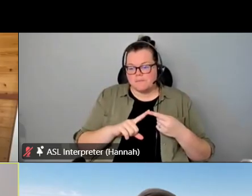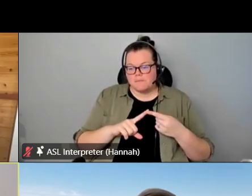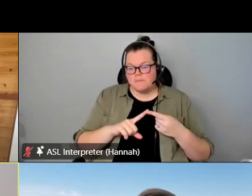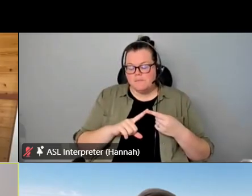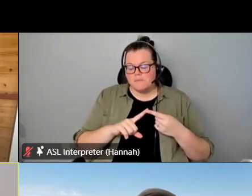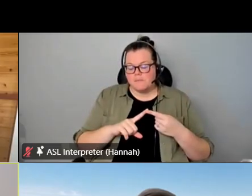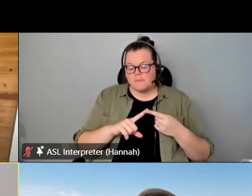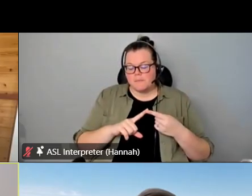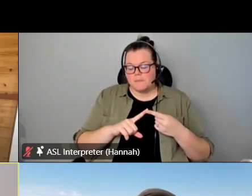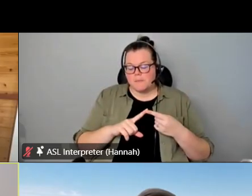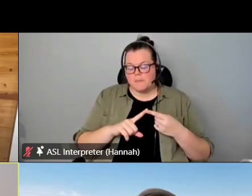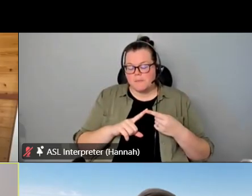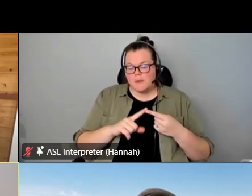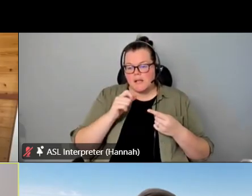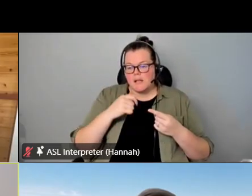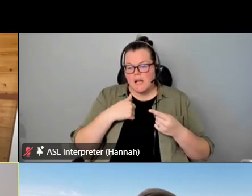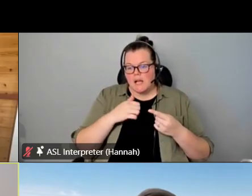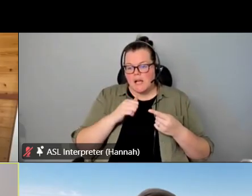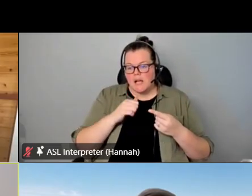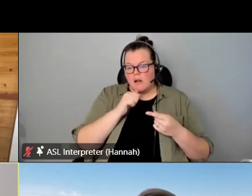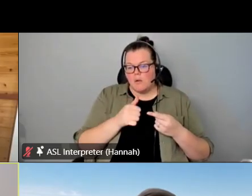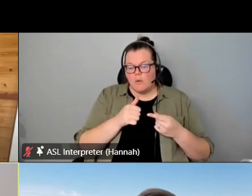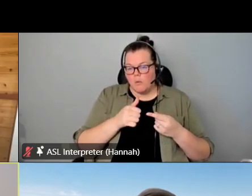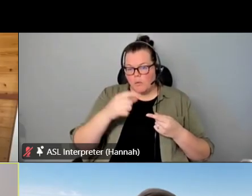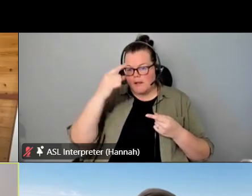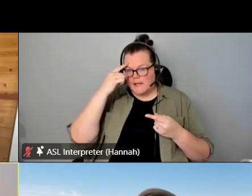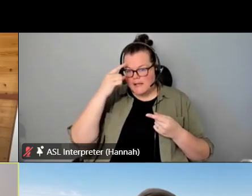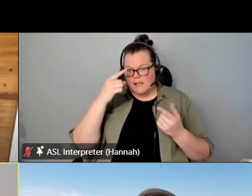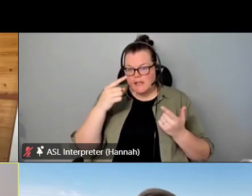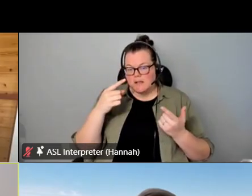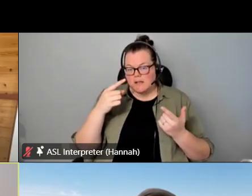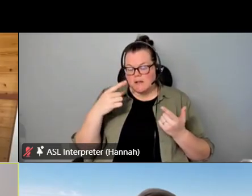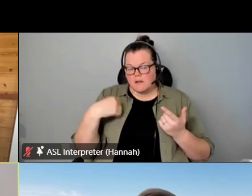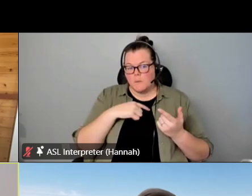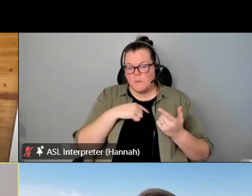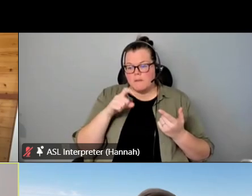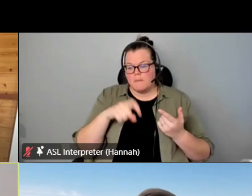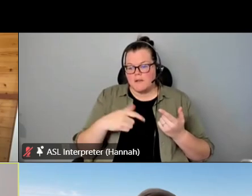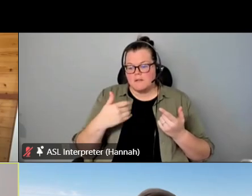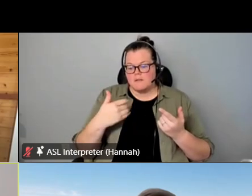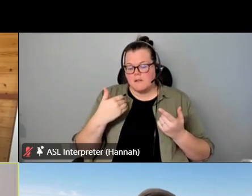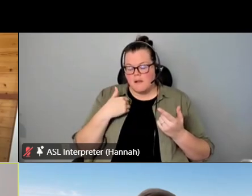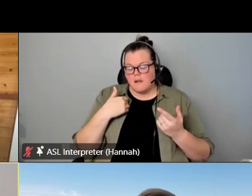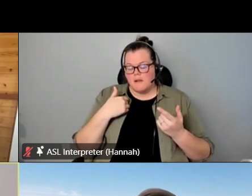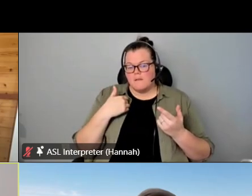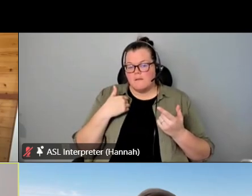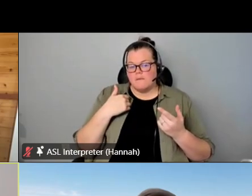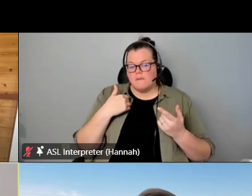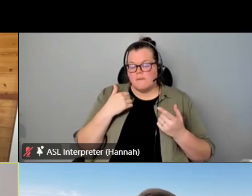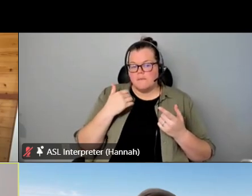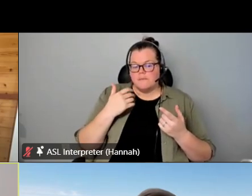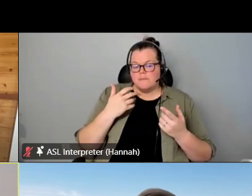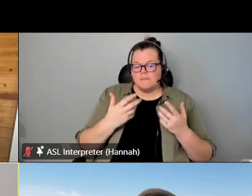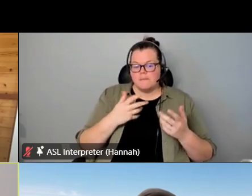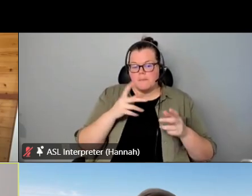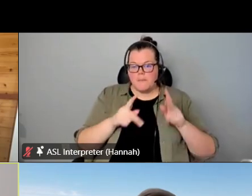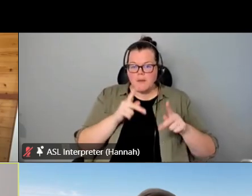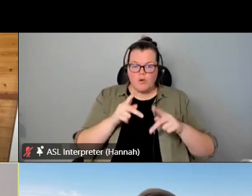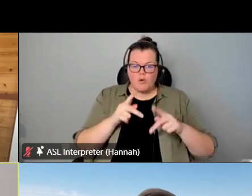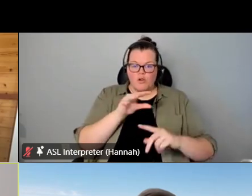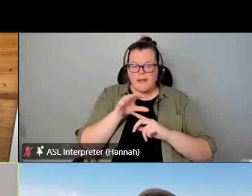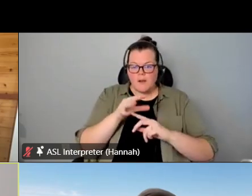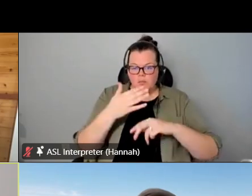I don't think that we should have, that we have to have people turn their cameras on. It shouldn't